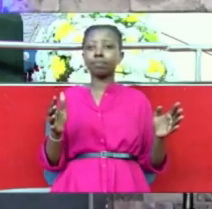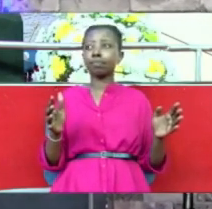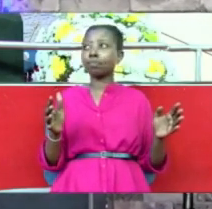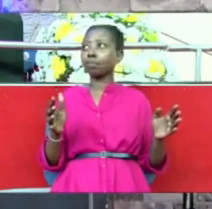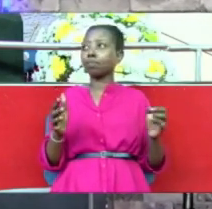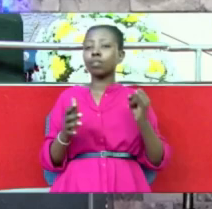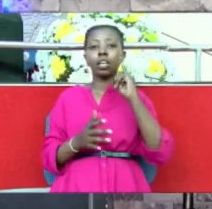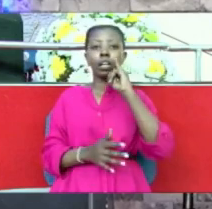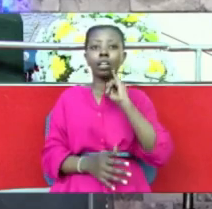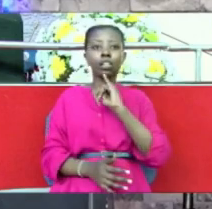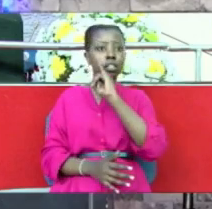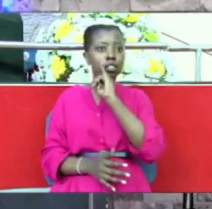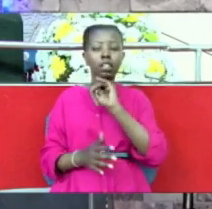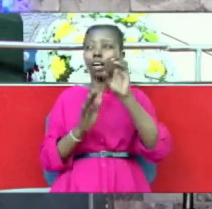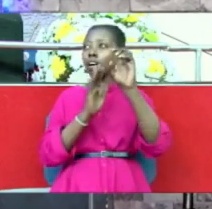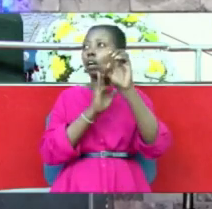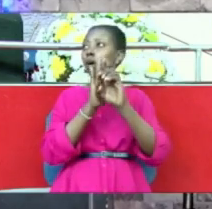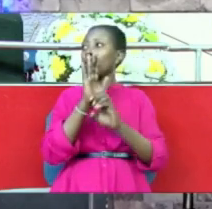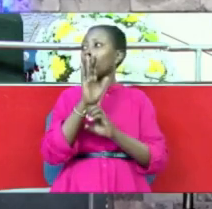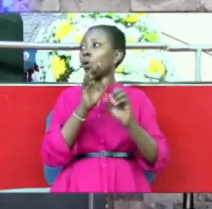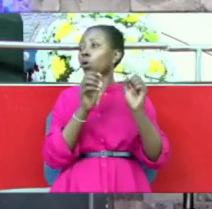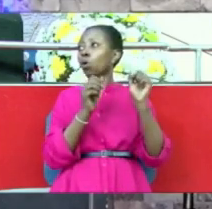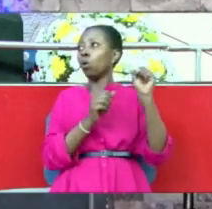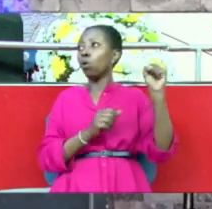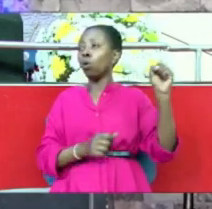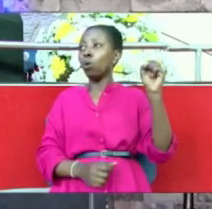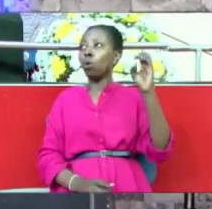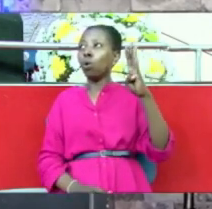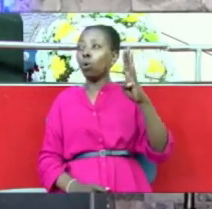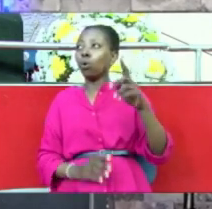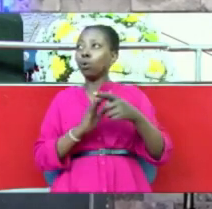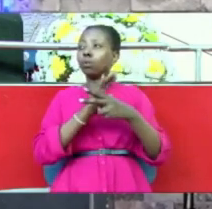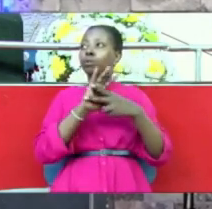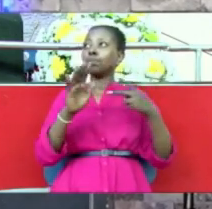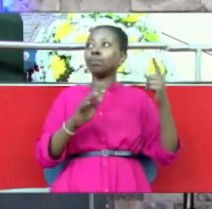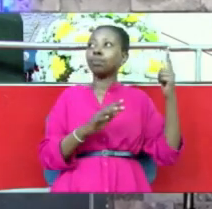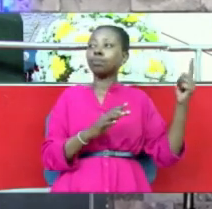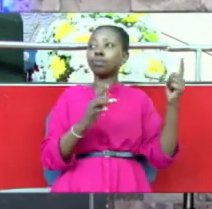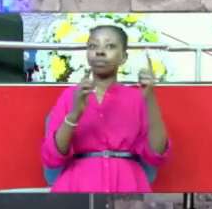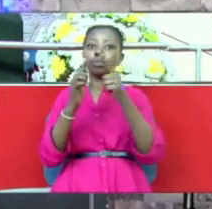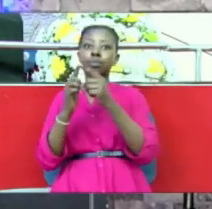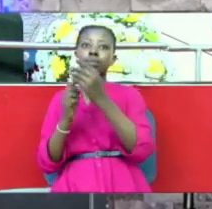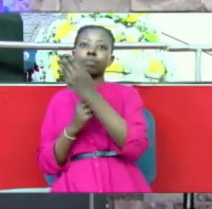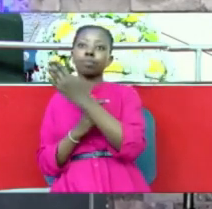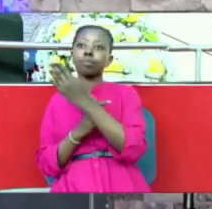Isaiah 54, verse 1 to 4. Isaiah 54, kuanzia mstari wa kwanza hadi wa nne.